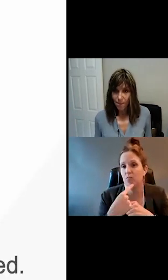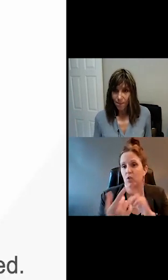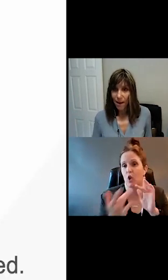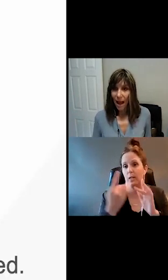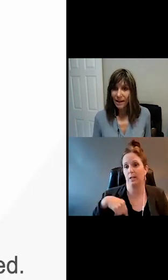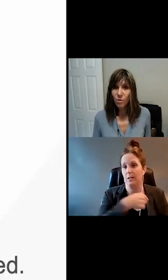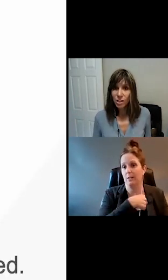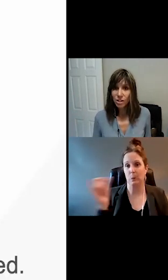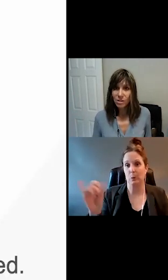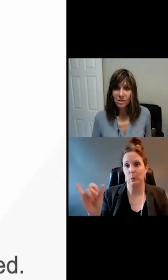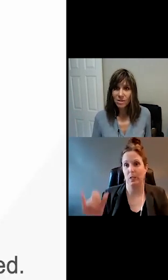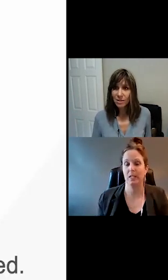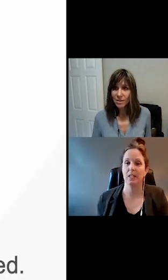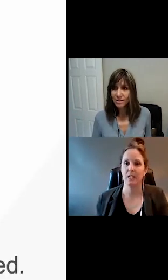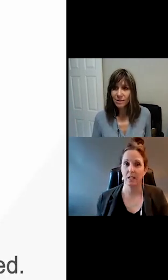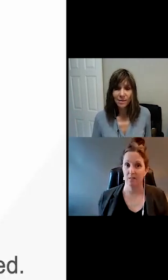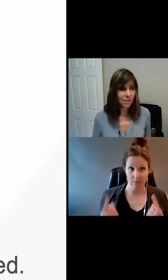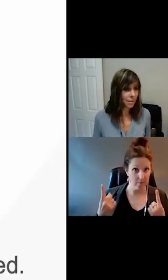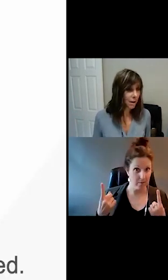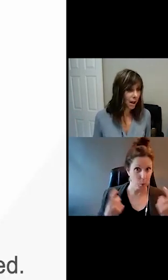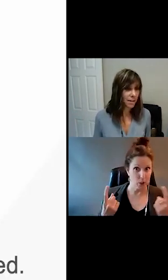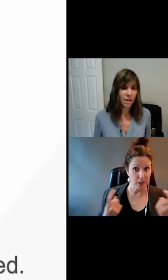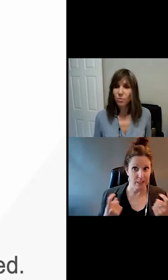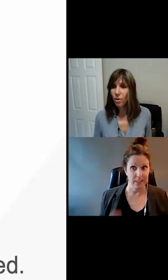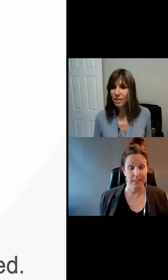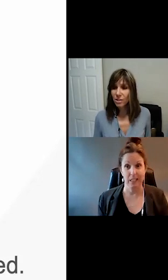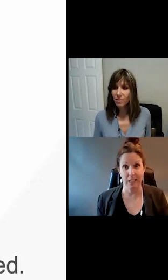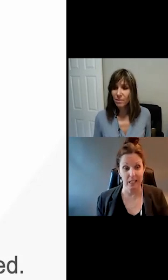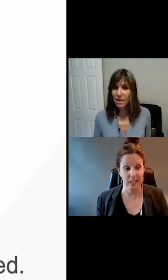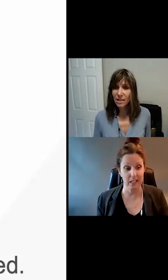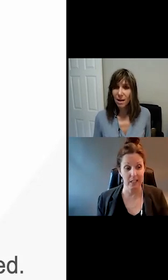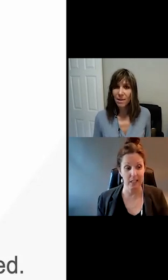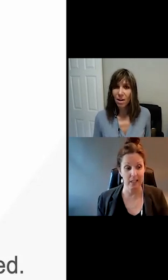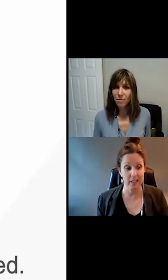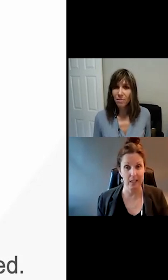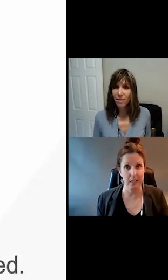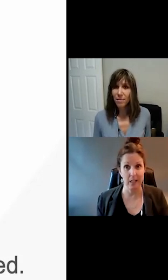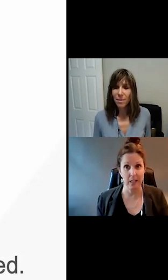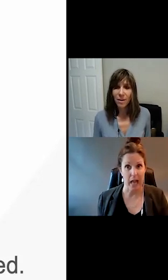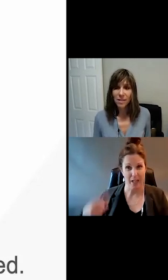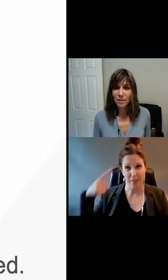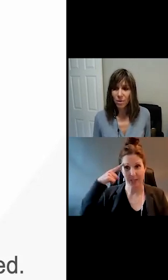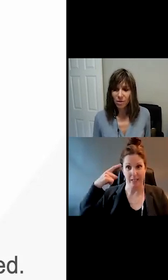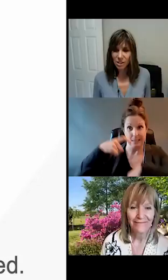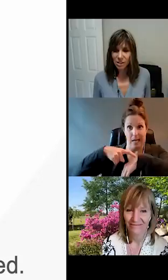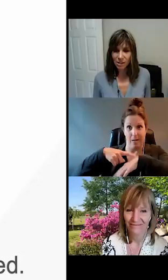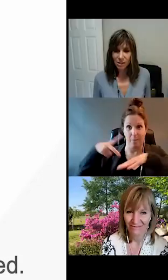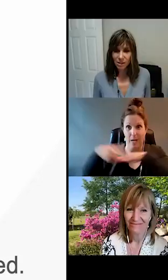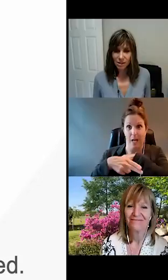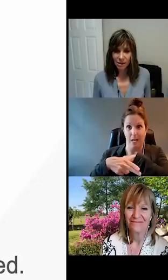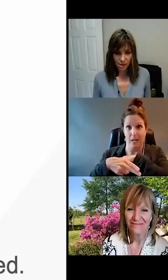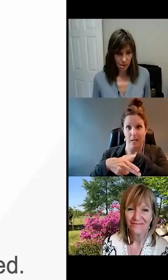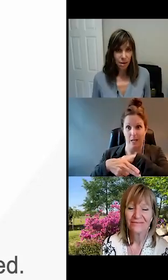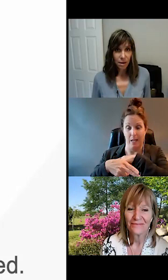And any questions? I think you actually might need to cut me off, but maybe we have time for one